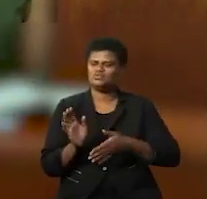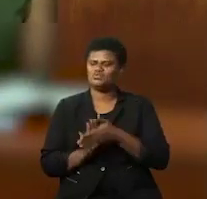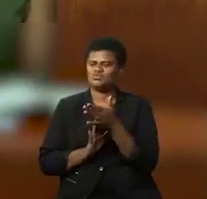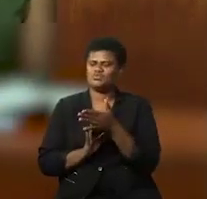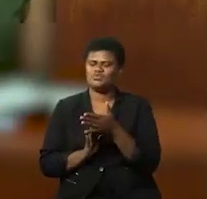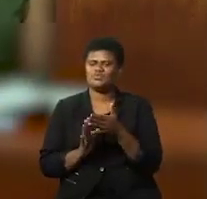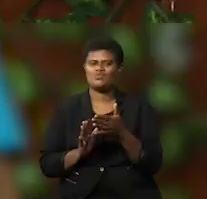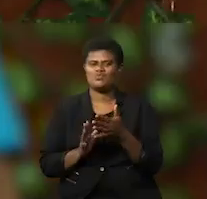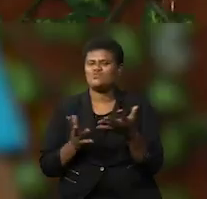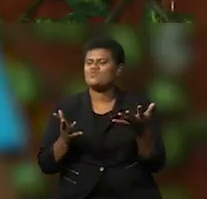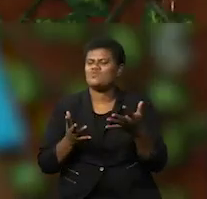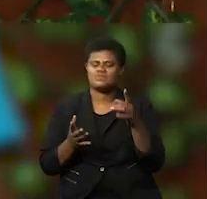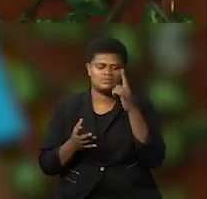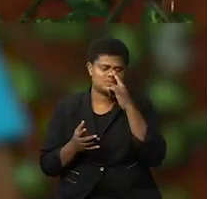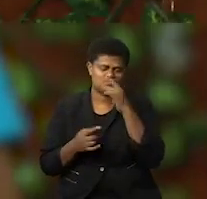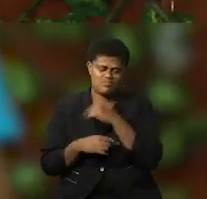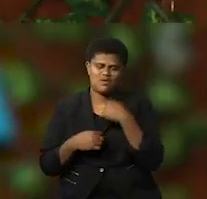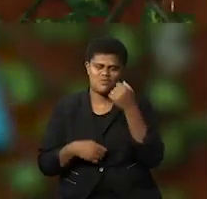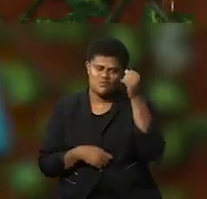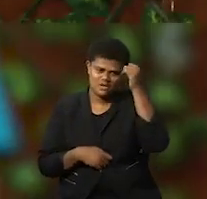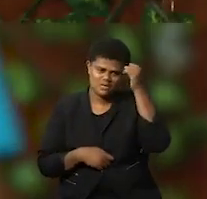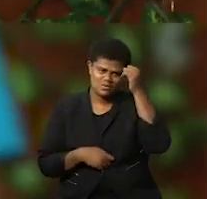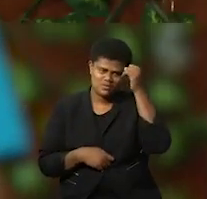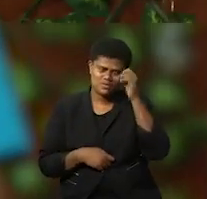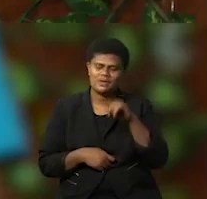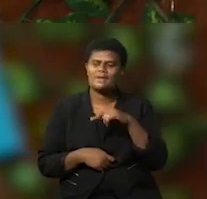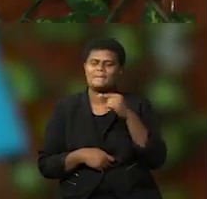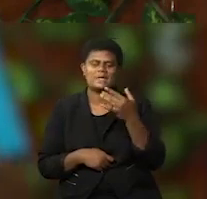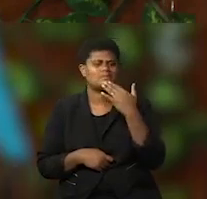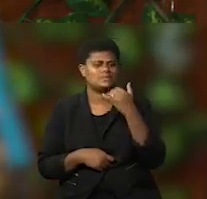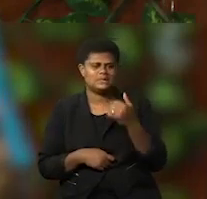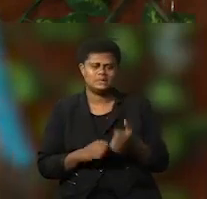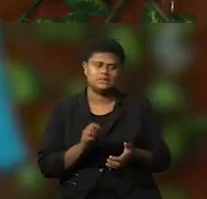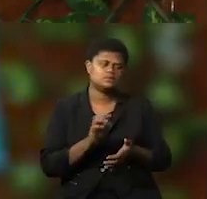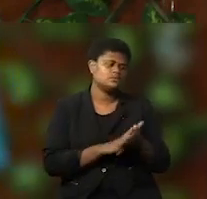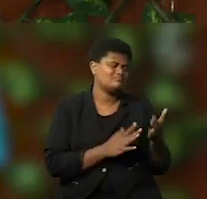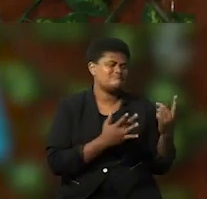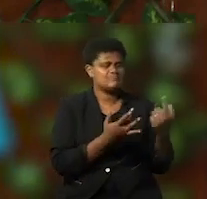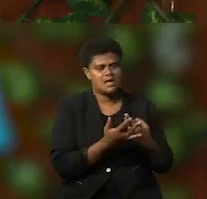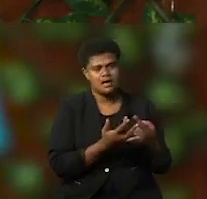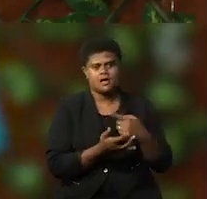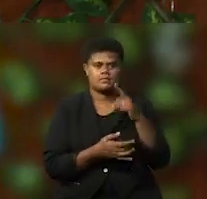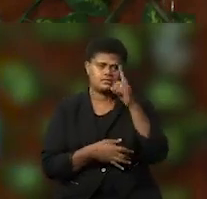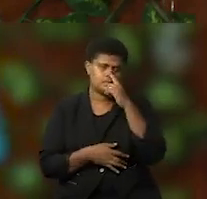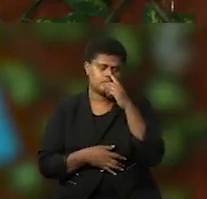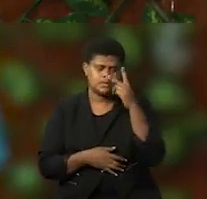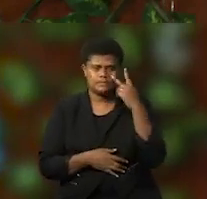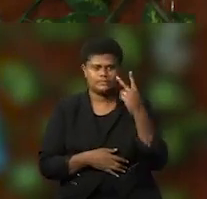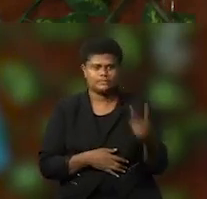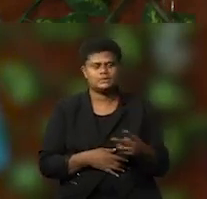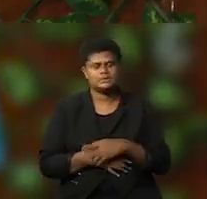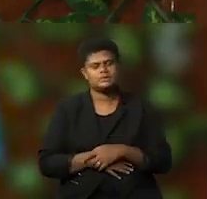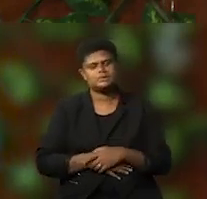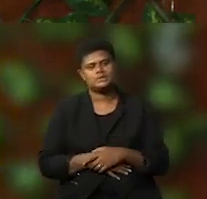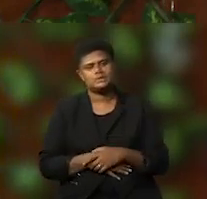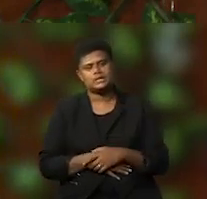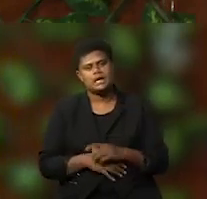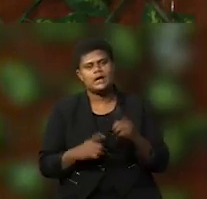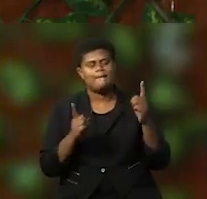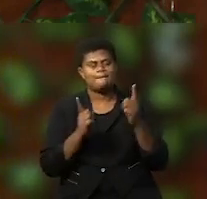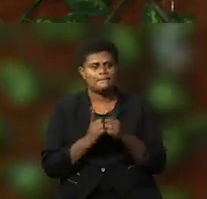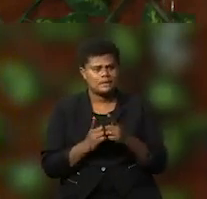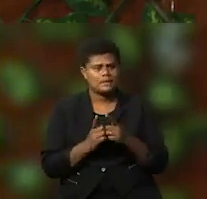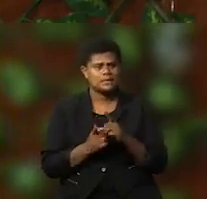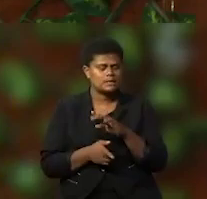True. And so we can familiarize ourselves with people and also surround ourselves and make